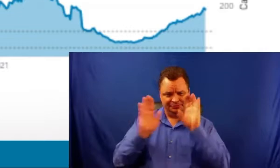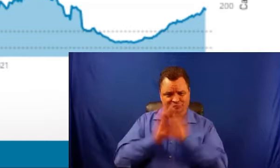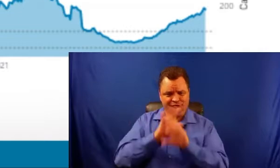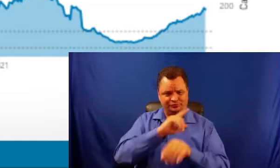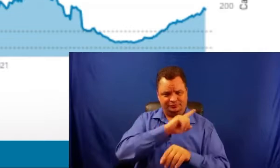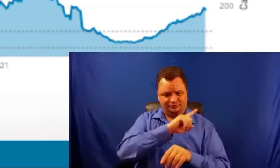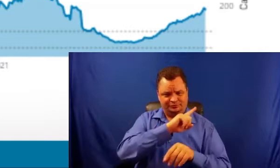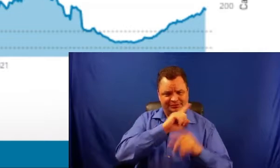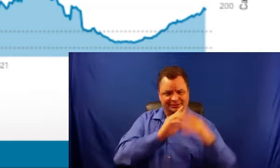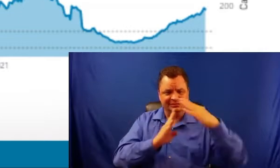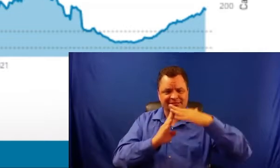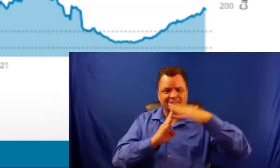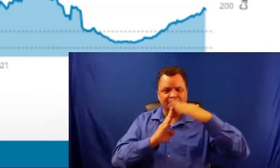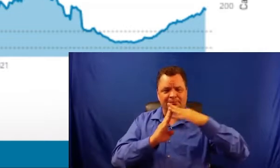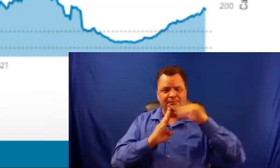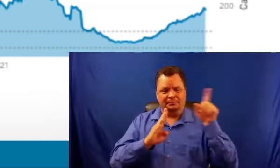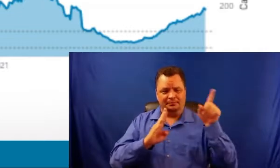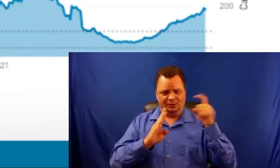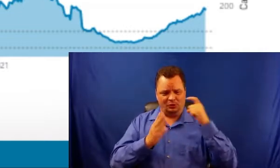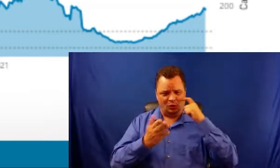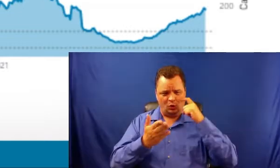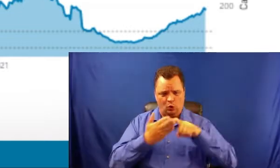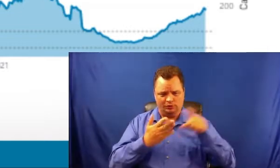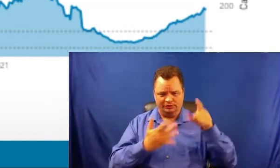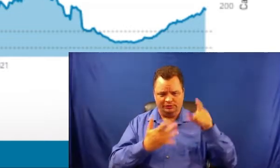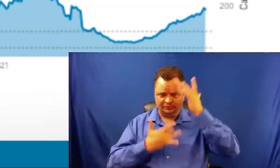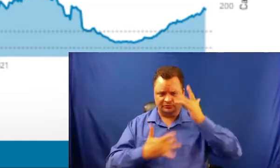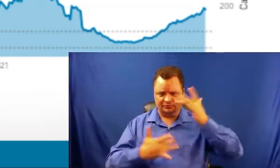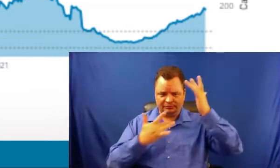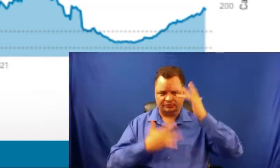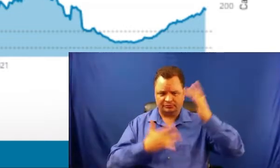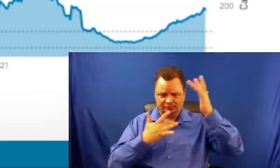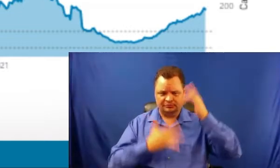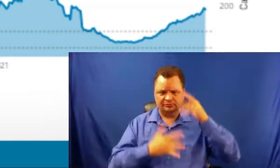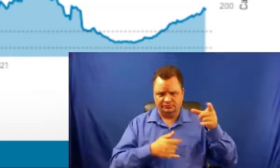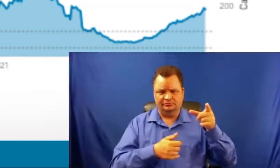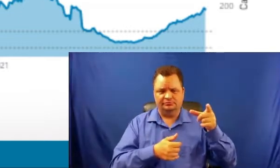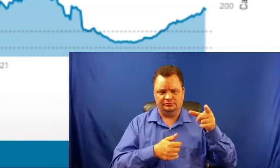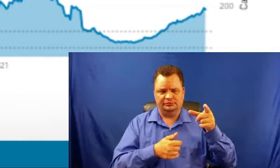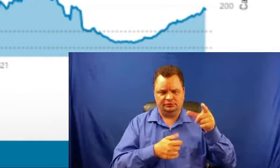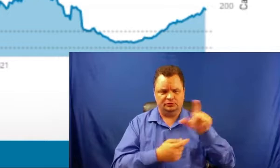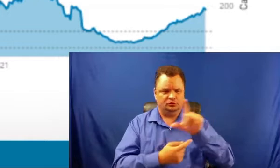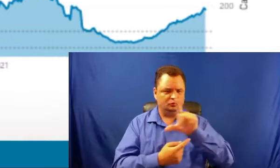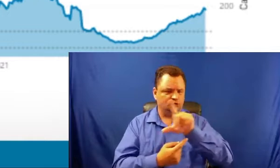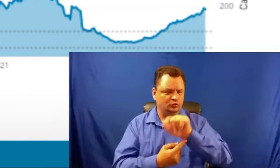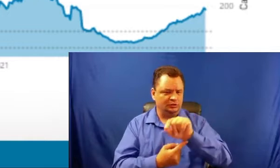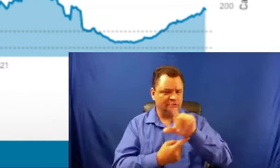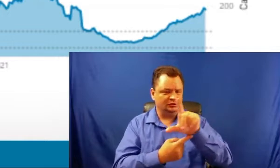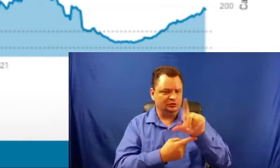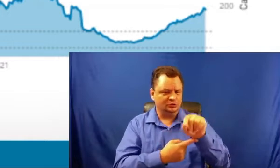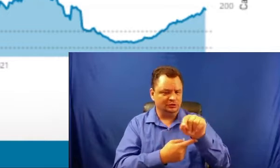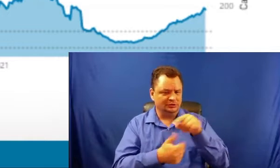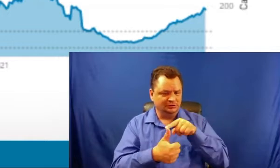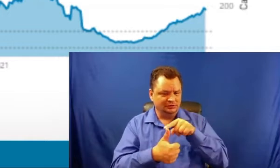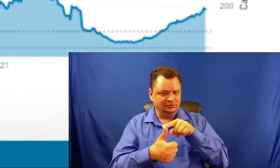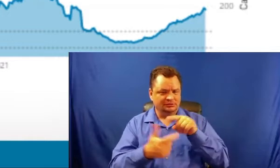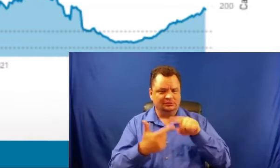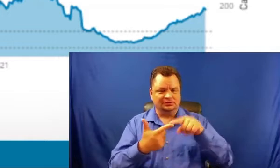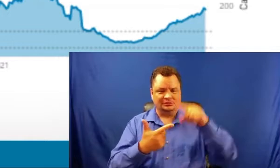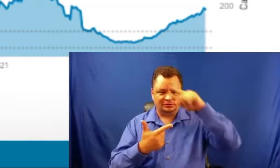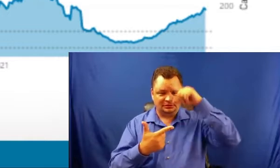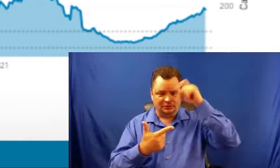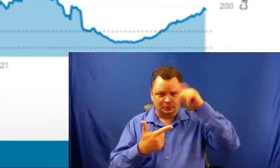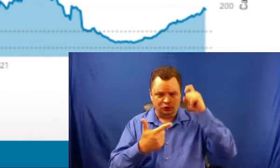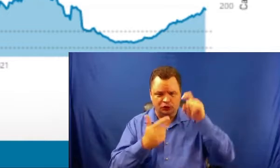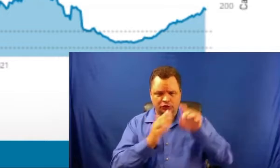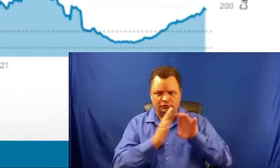discovered the disease way back in the spring of 2020. We then had a summer surge. You can see we went down,